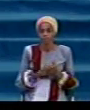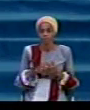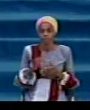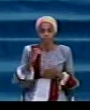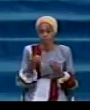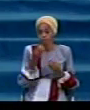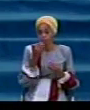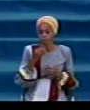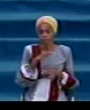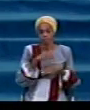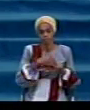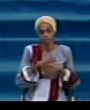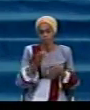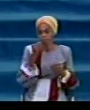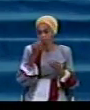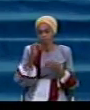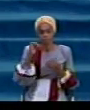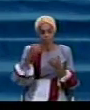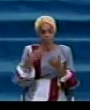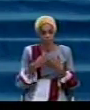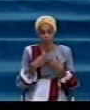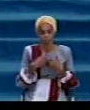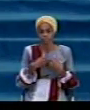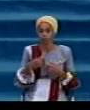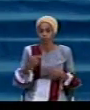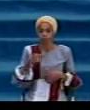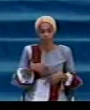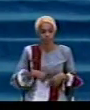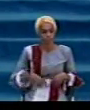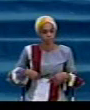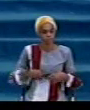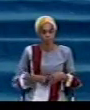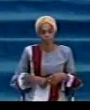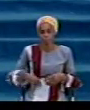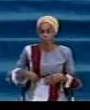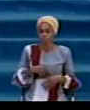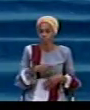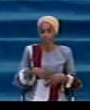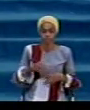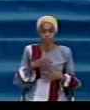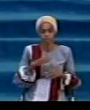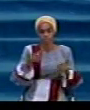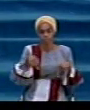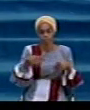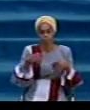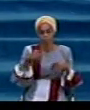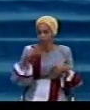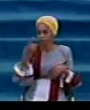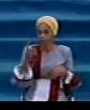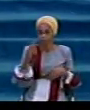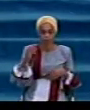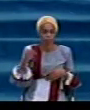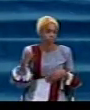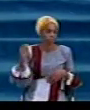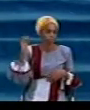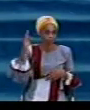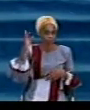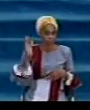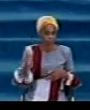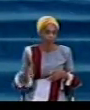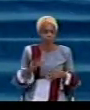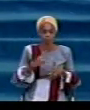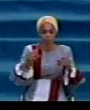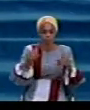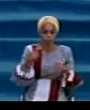was so severe. I had to call my pastor. I said, this is what is happening to me. They said, okay, I should go to the hospital. But after some time, the thing